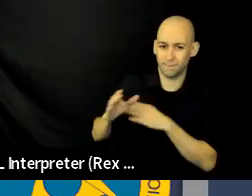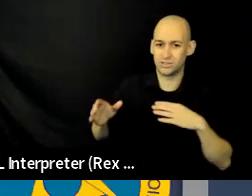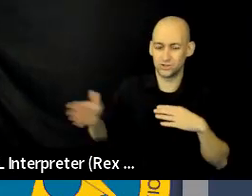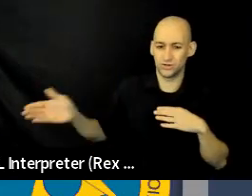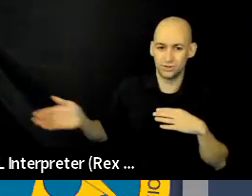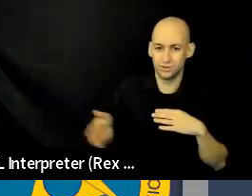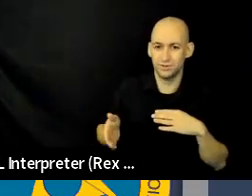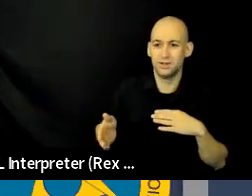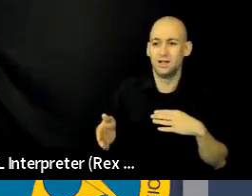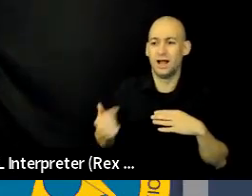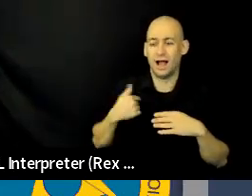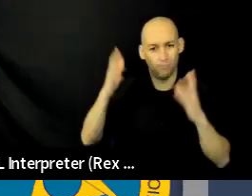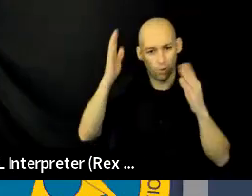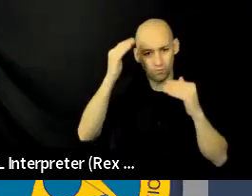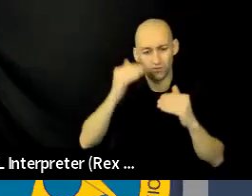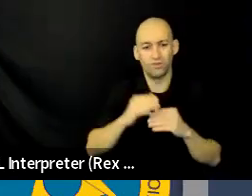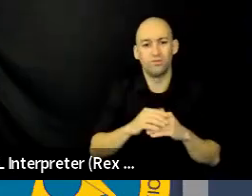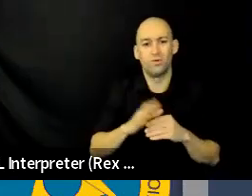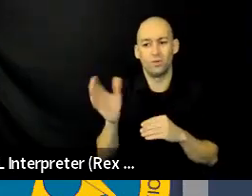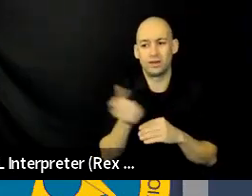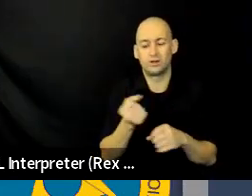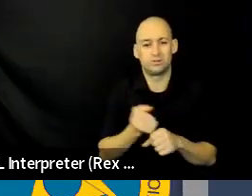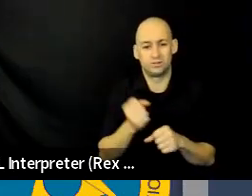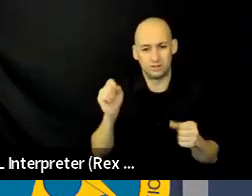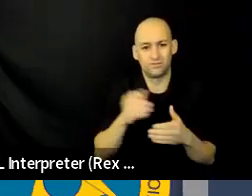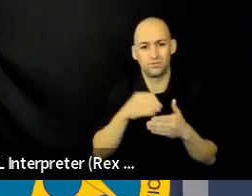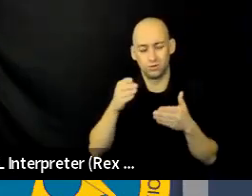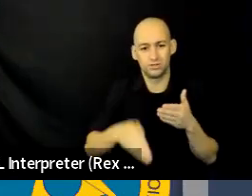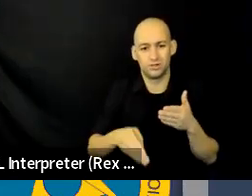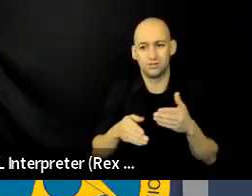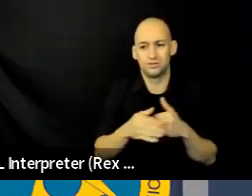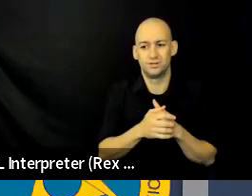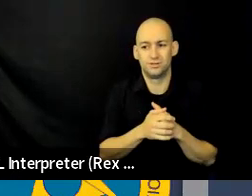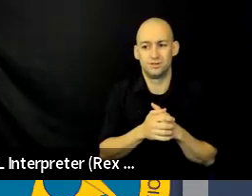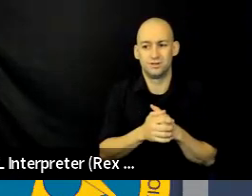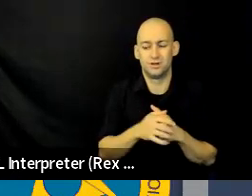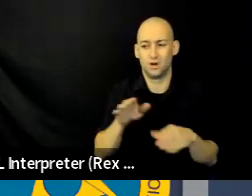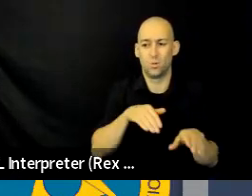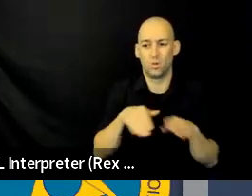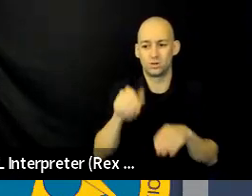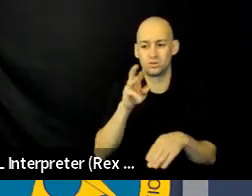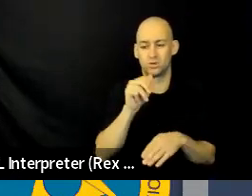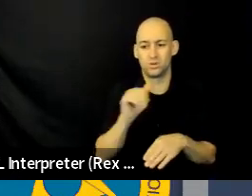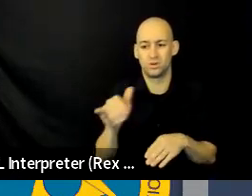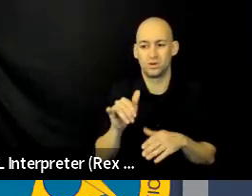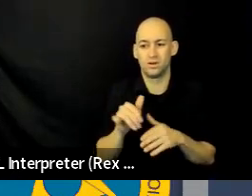I'm hopeful that we can get to a safe place and where everybody sort of walks away with the feeling